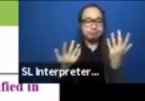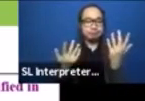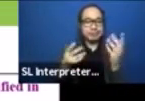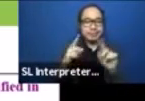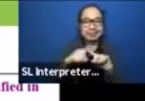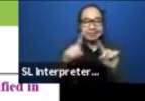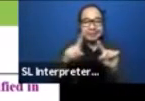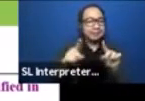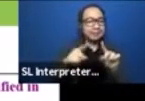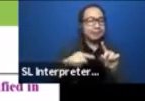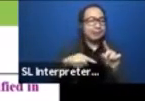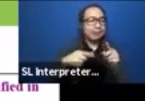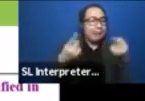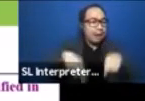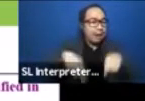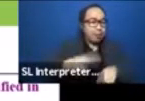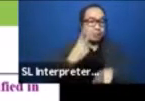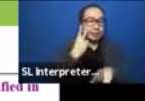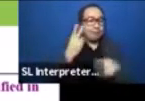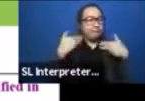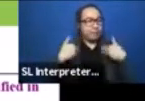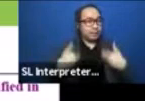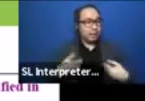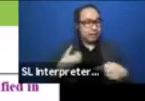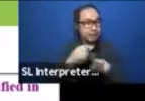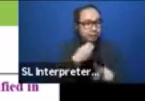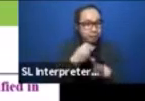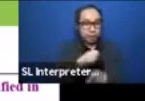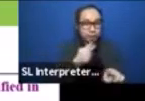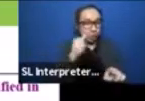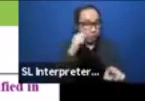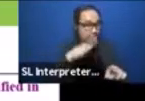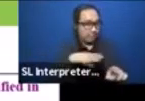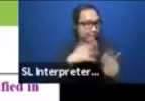you look at physical violence, the women who have experienced physical violence,